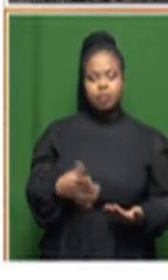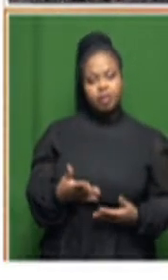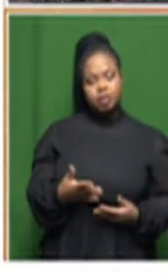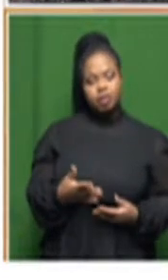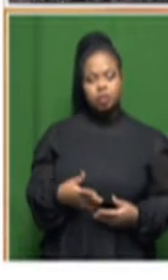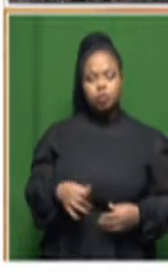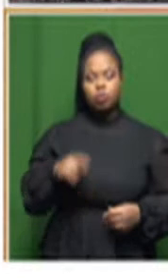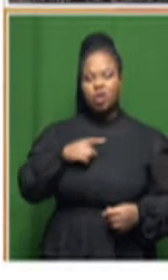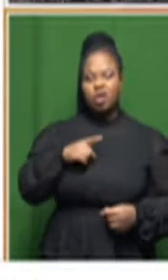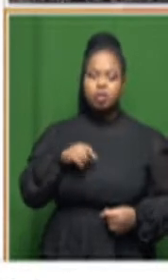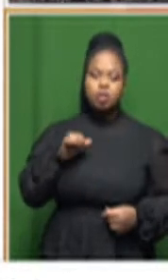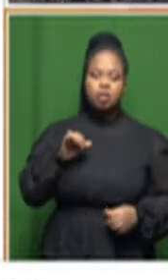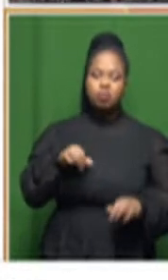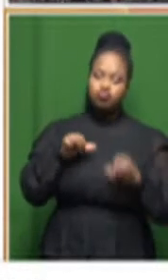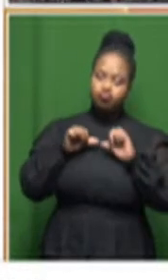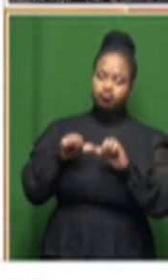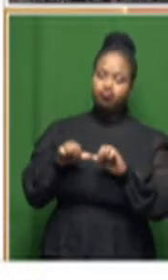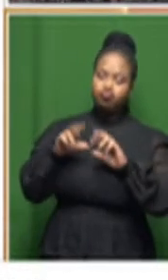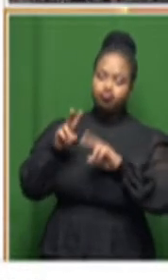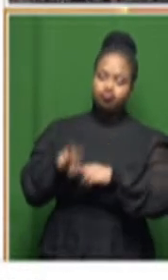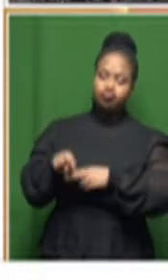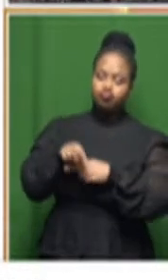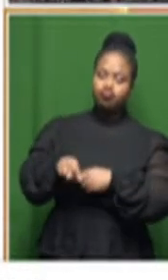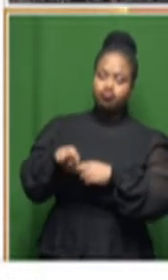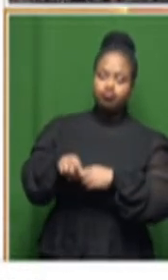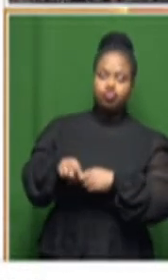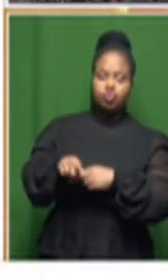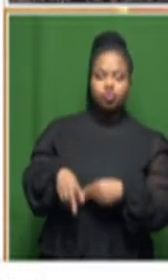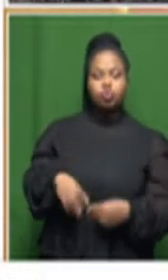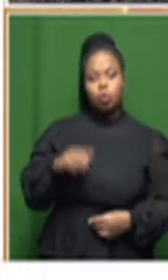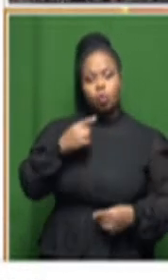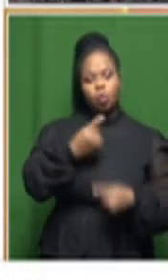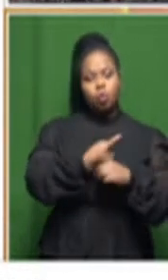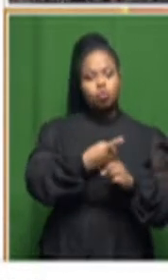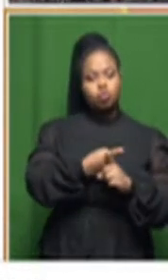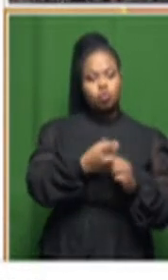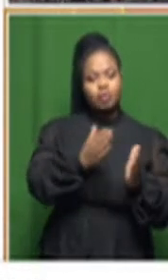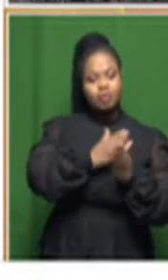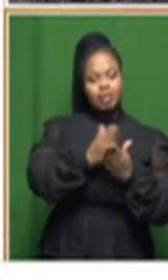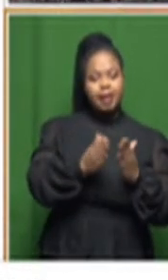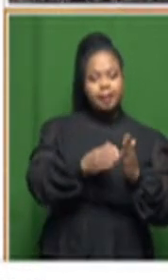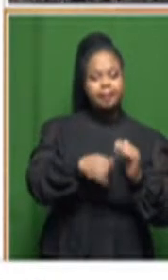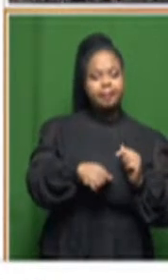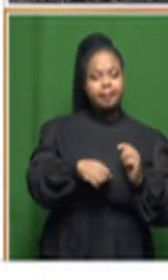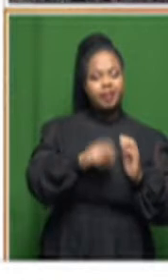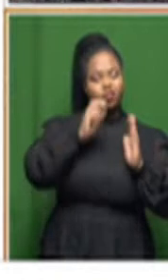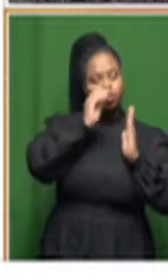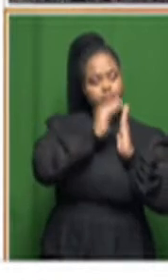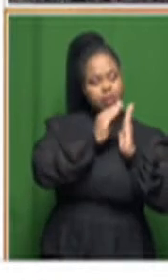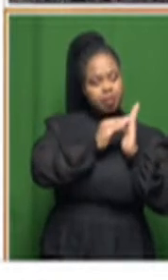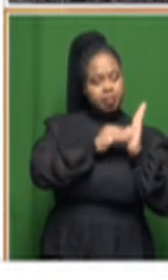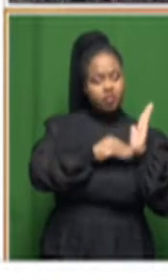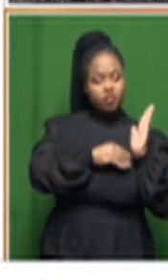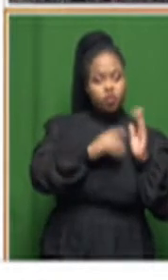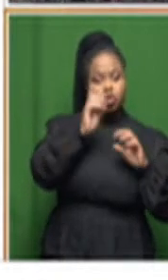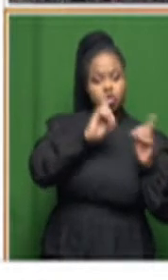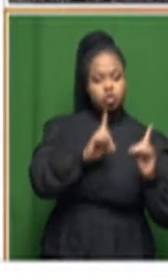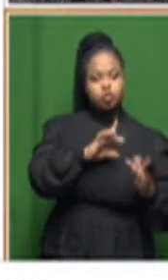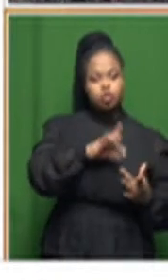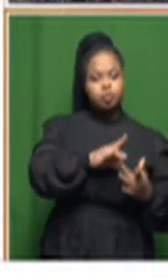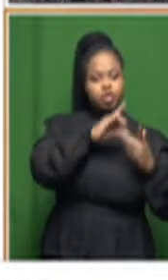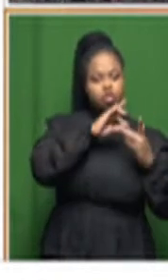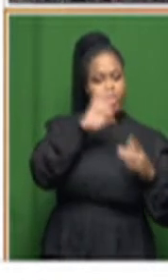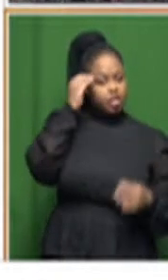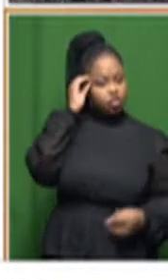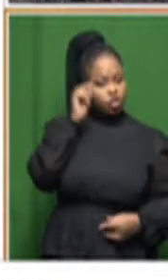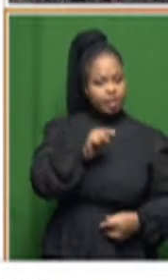studies. So there are certain conditions shortlisted as adverse events of special interest, and